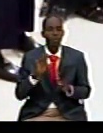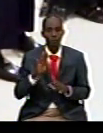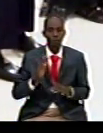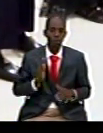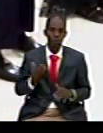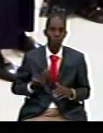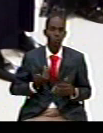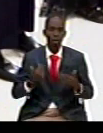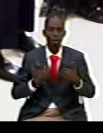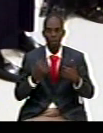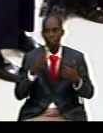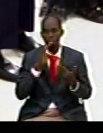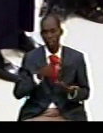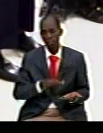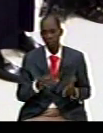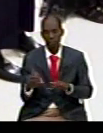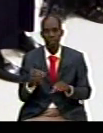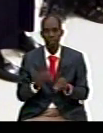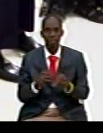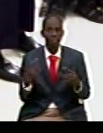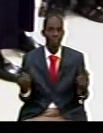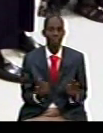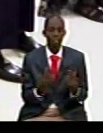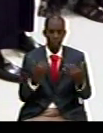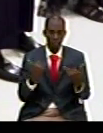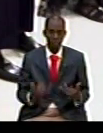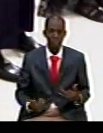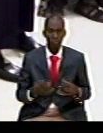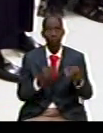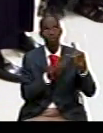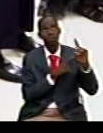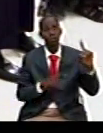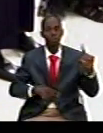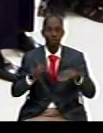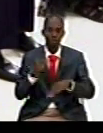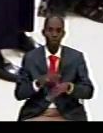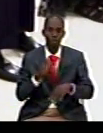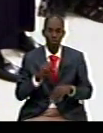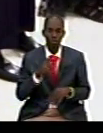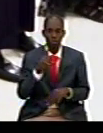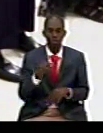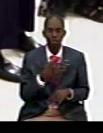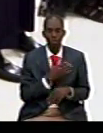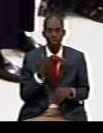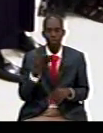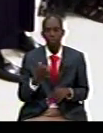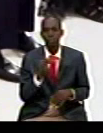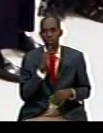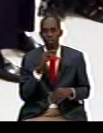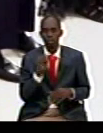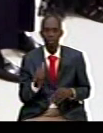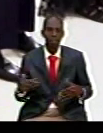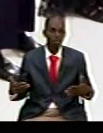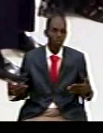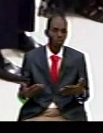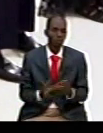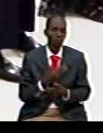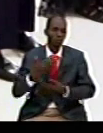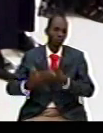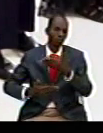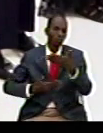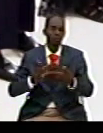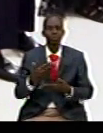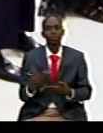trespasses, and now the Lord touches you, and there is regeneration. He recreates